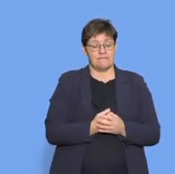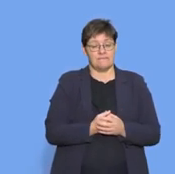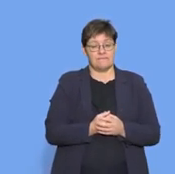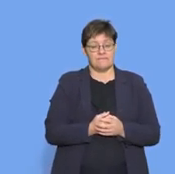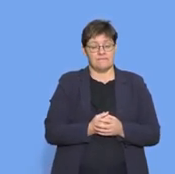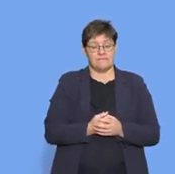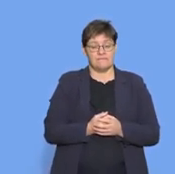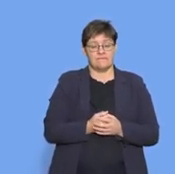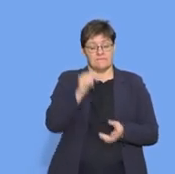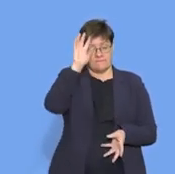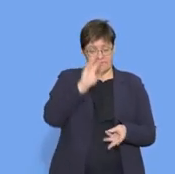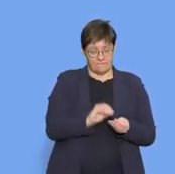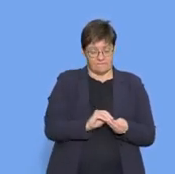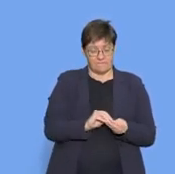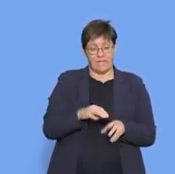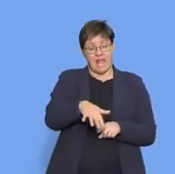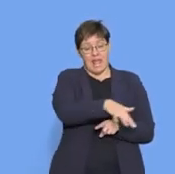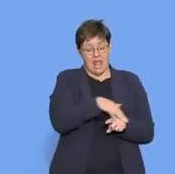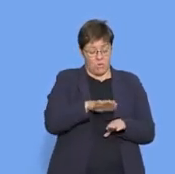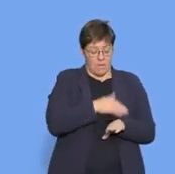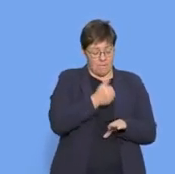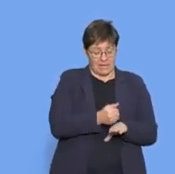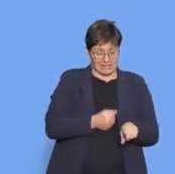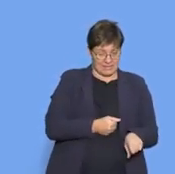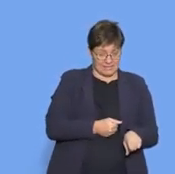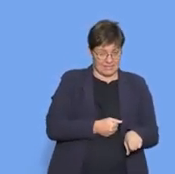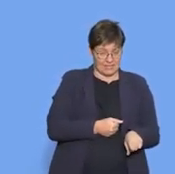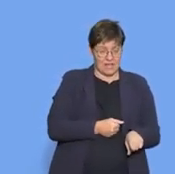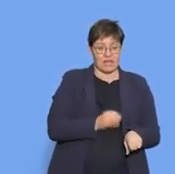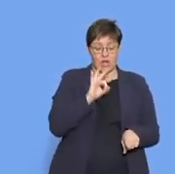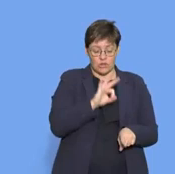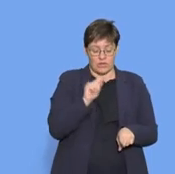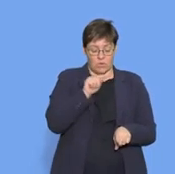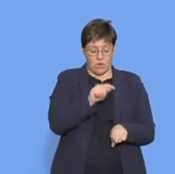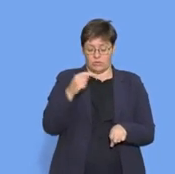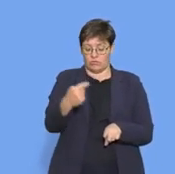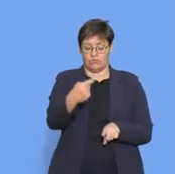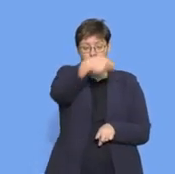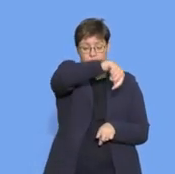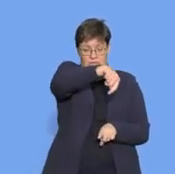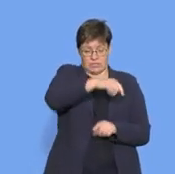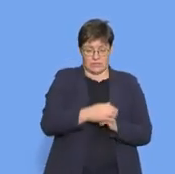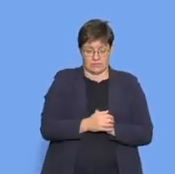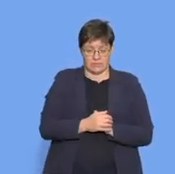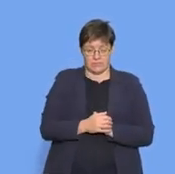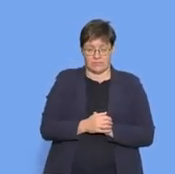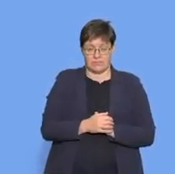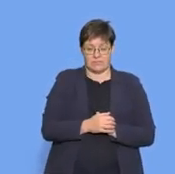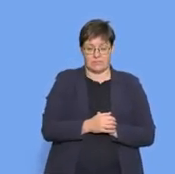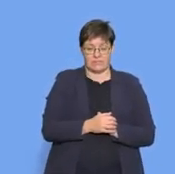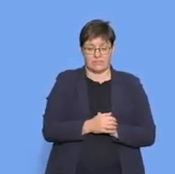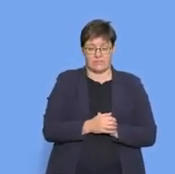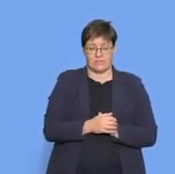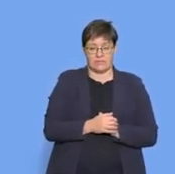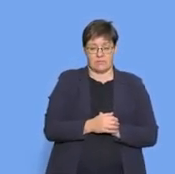we have to take the sum of the area of the base and the 3 triangles. So I will take